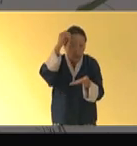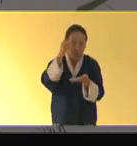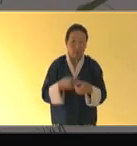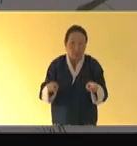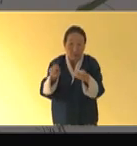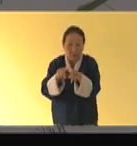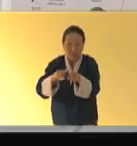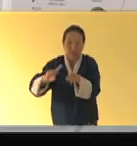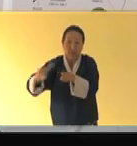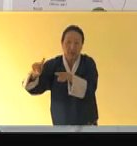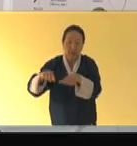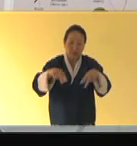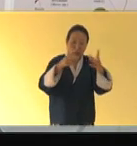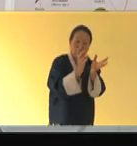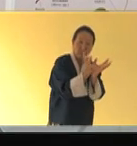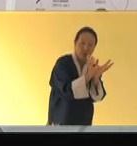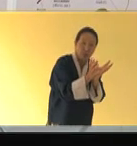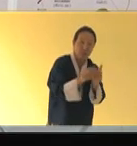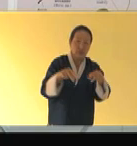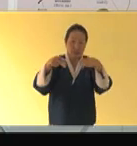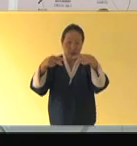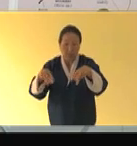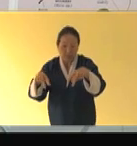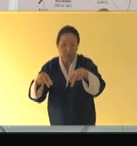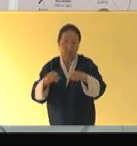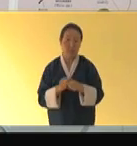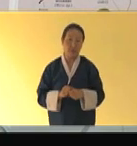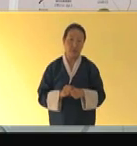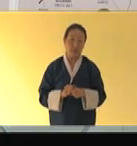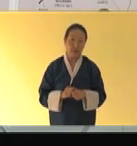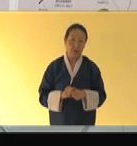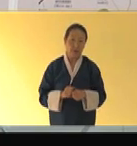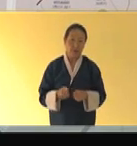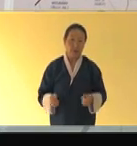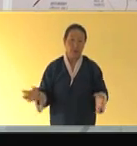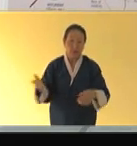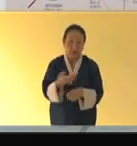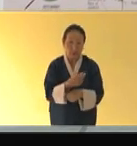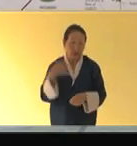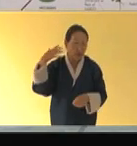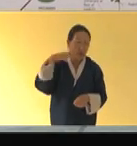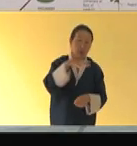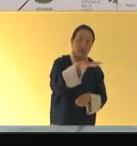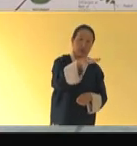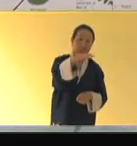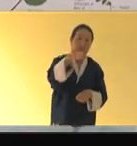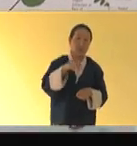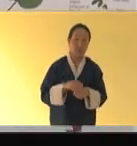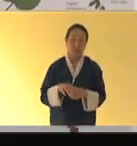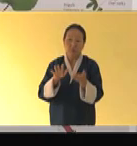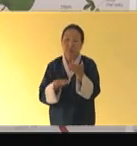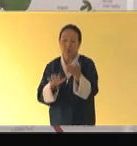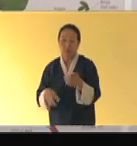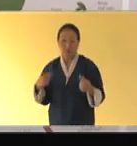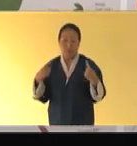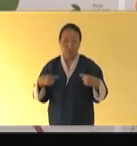for the flowers and fruits. So we have like different kinds of fruits as well. So we need to we wanted to create awareness among the students